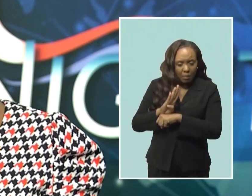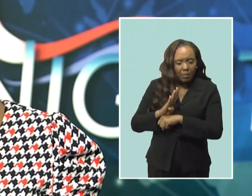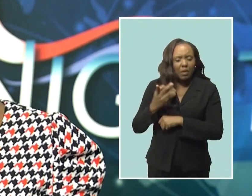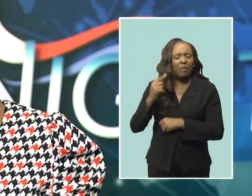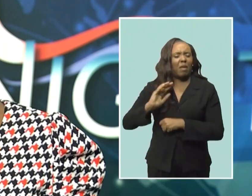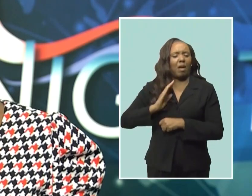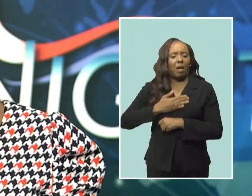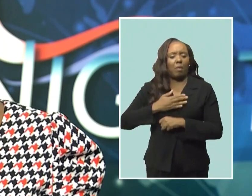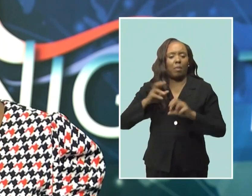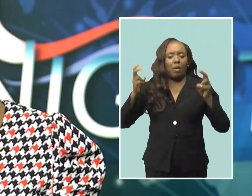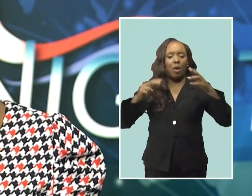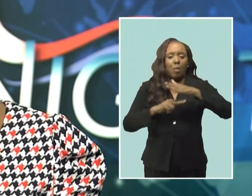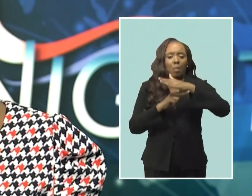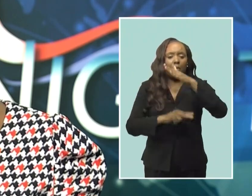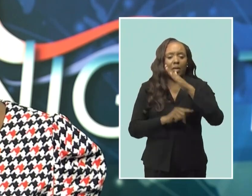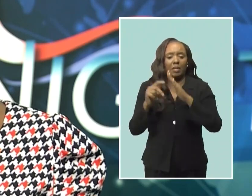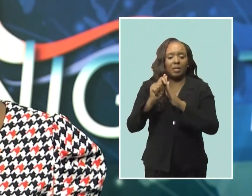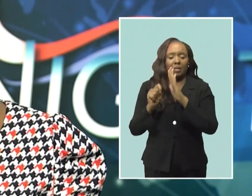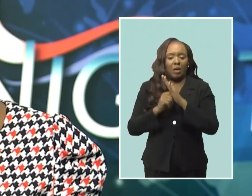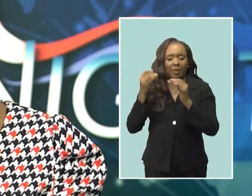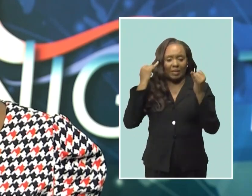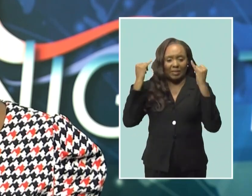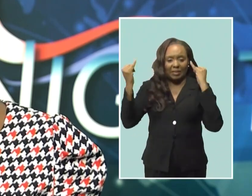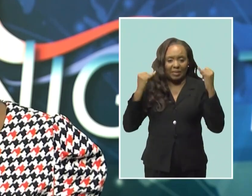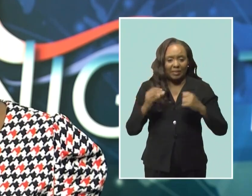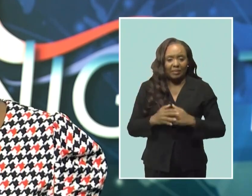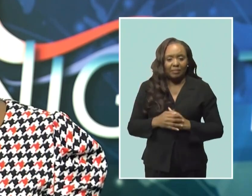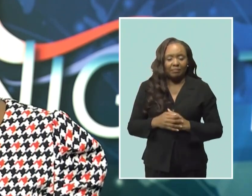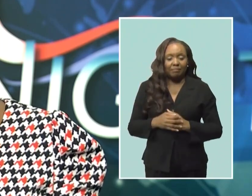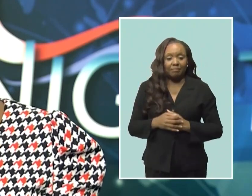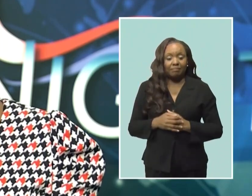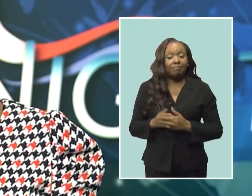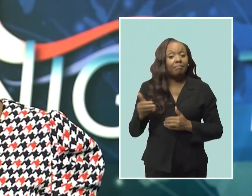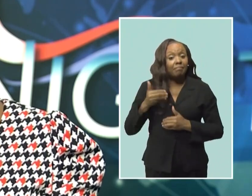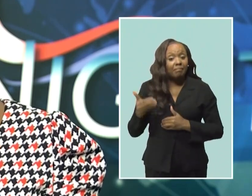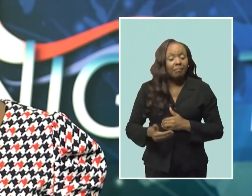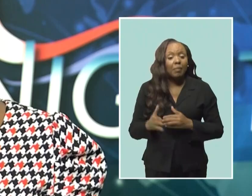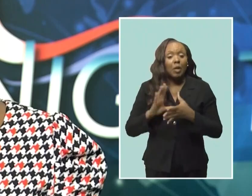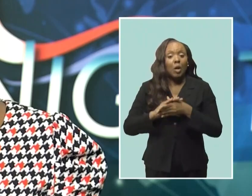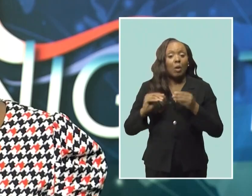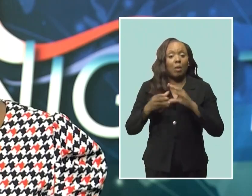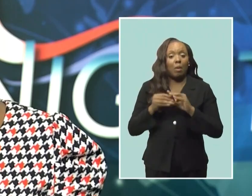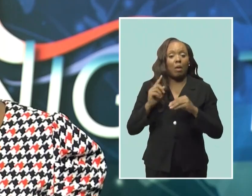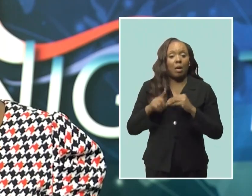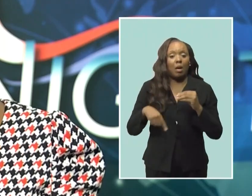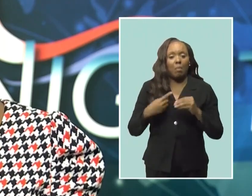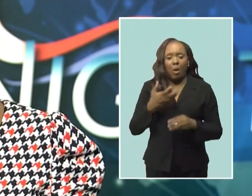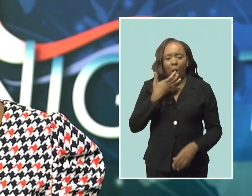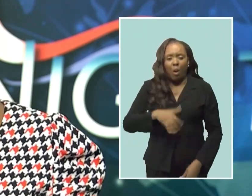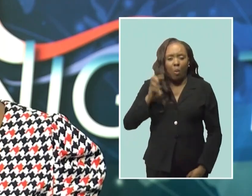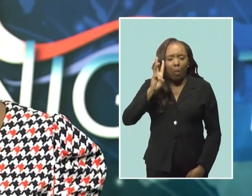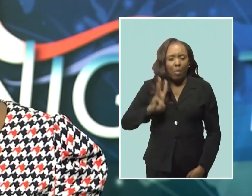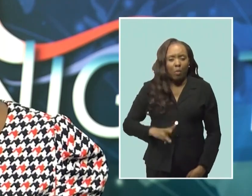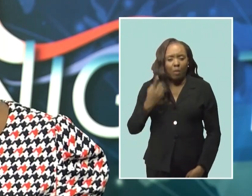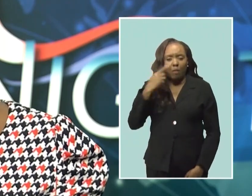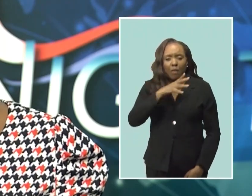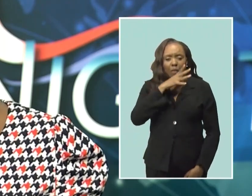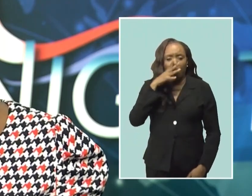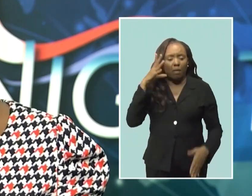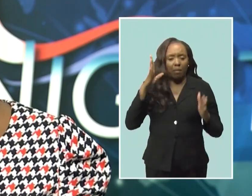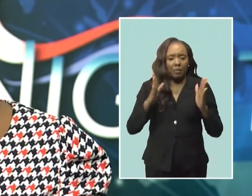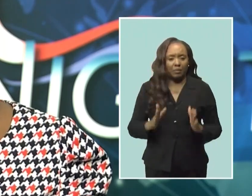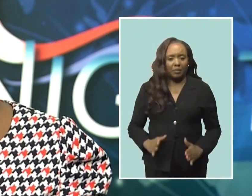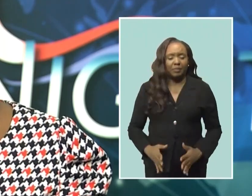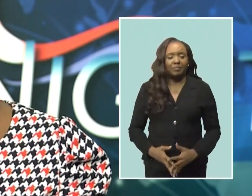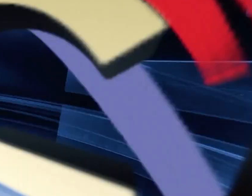for the Barbados-led Bridgetown Initiative. Well, coming up, more concern about the impact of the hot weather on